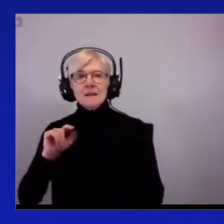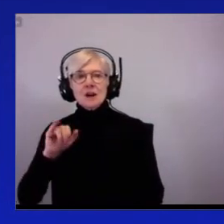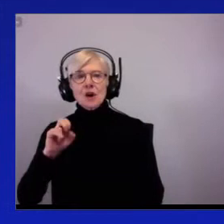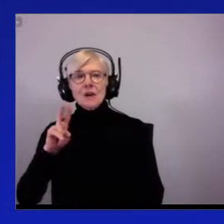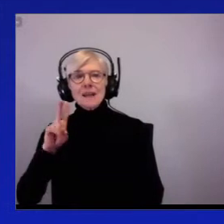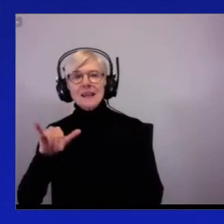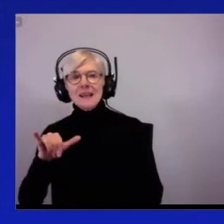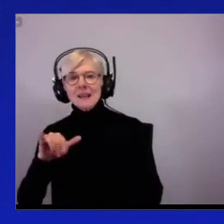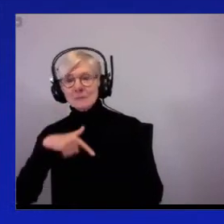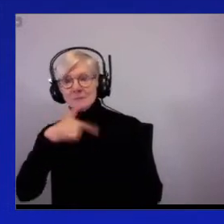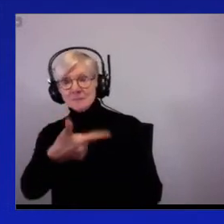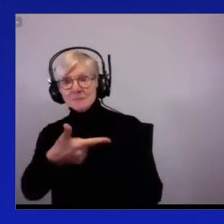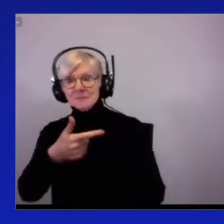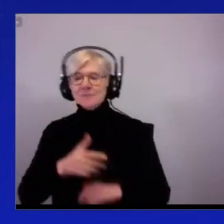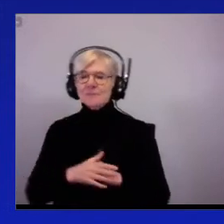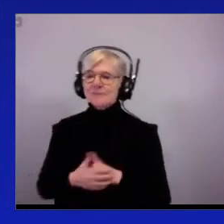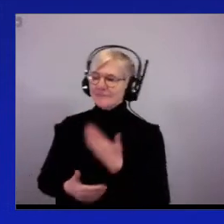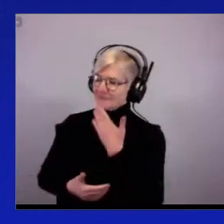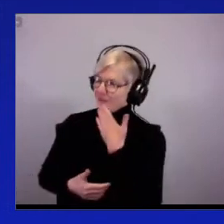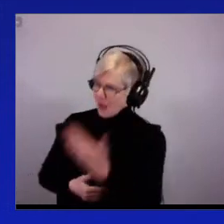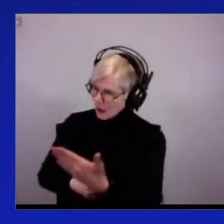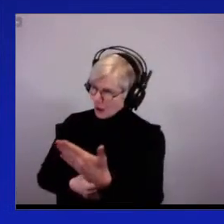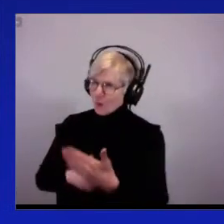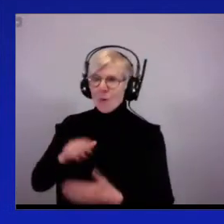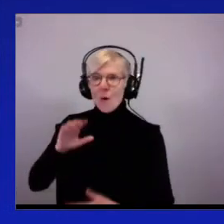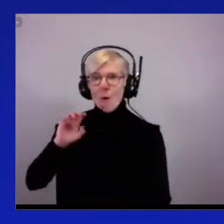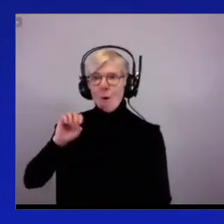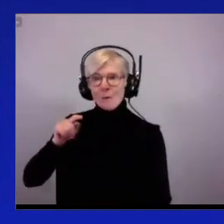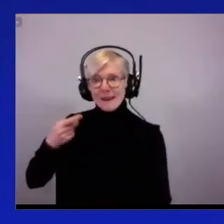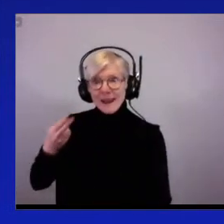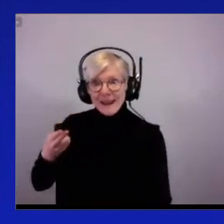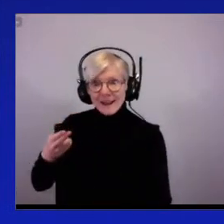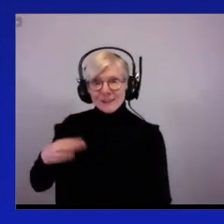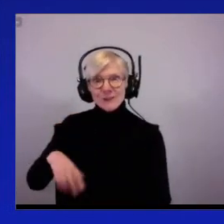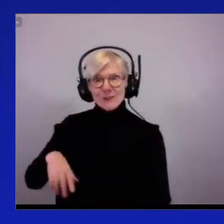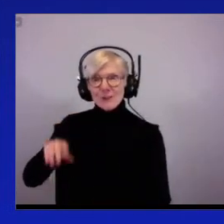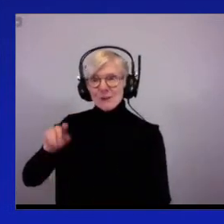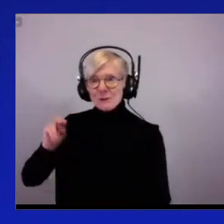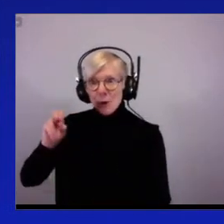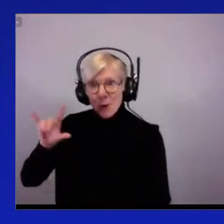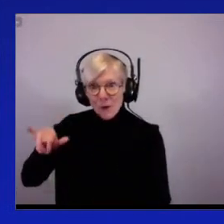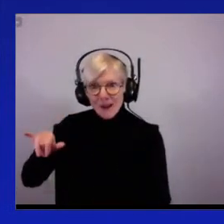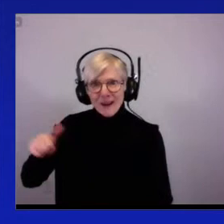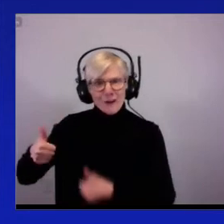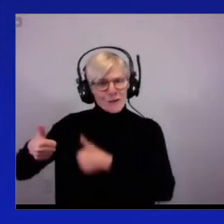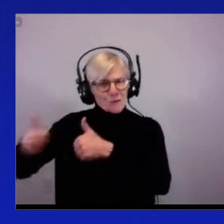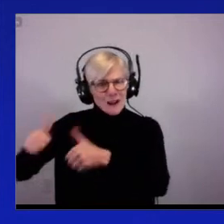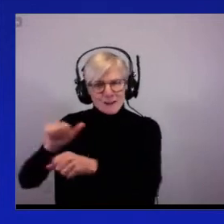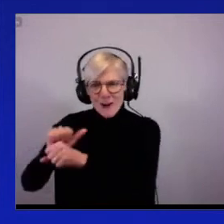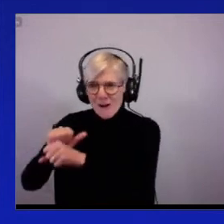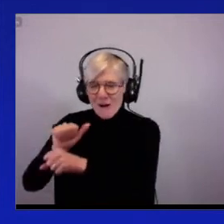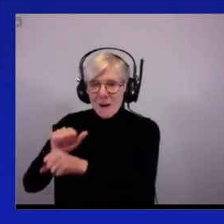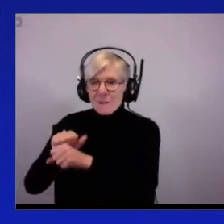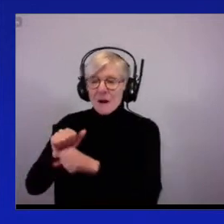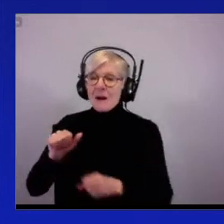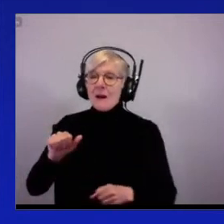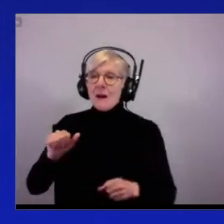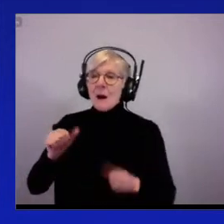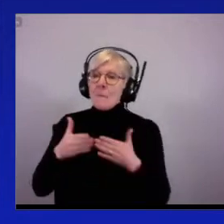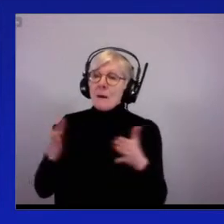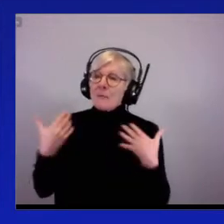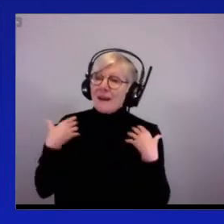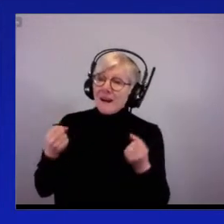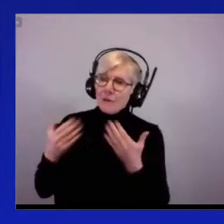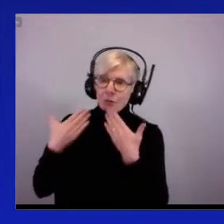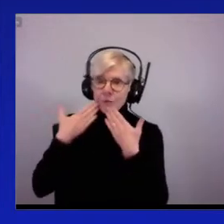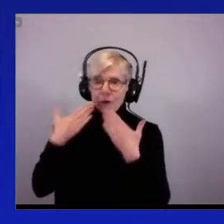to everyone at OPH and Tony. You guys are doing a tremendous job. And I want to thank Ottawa Public Health for trying to stomp out,